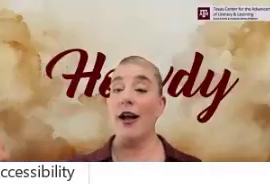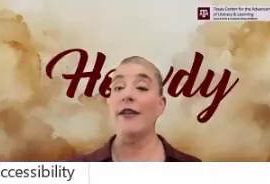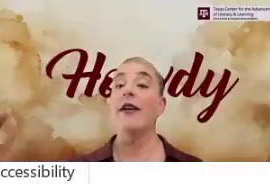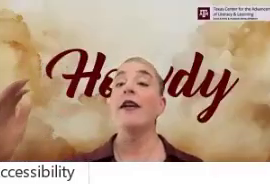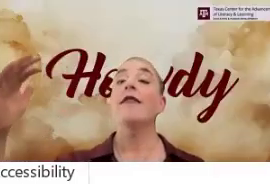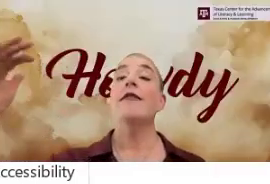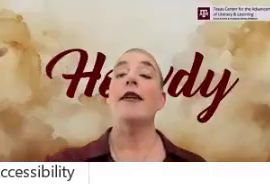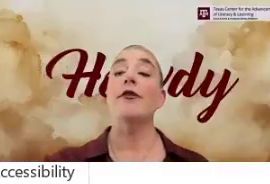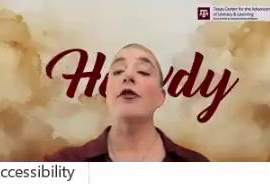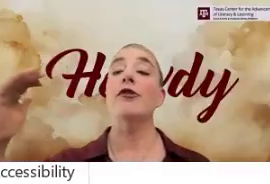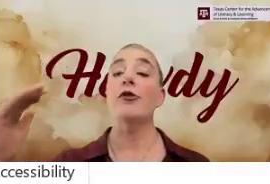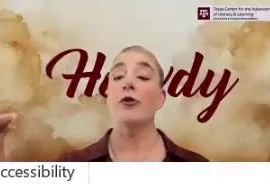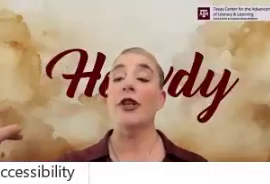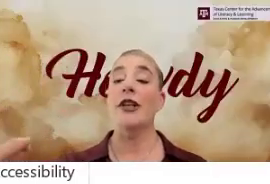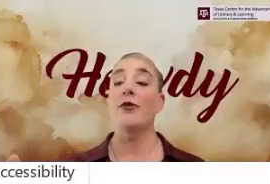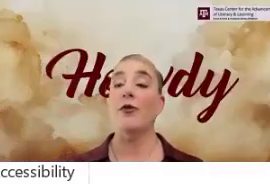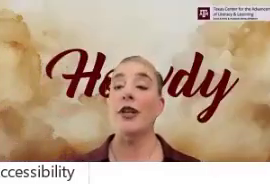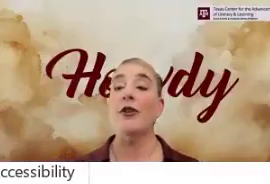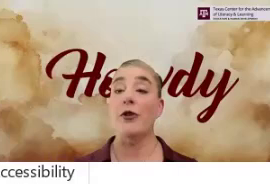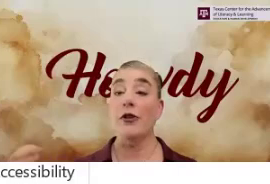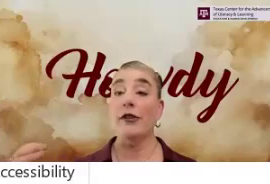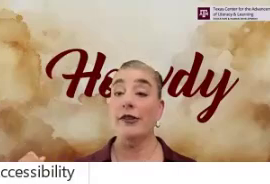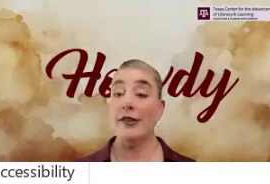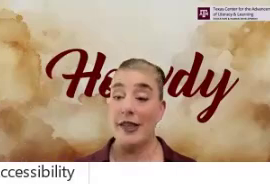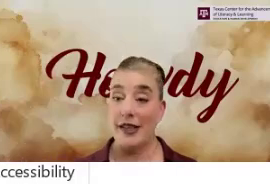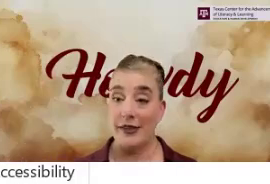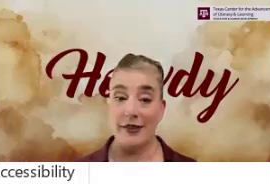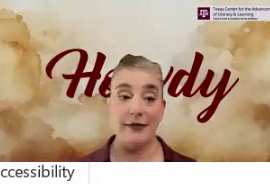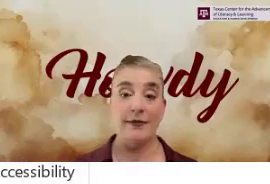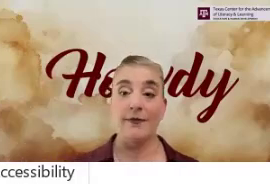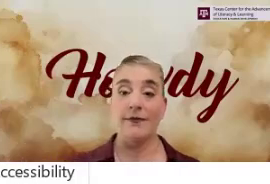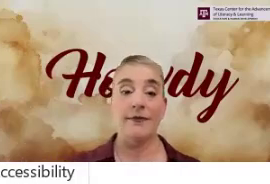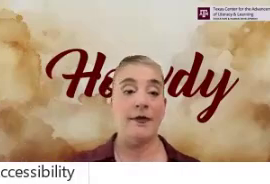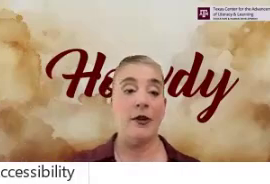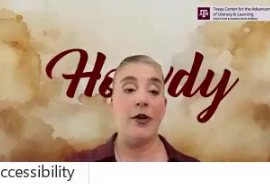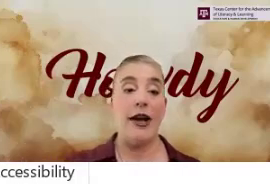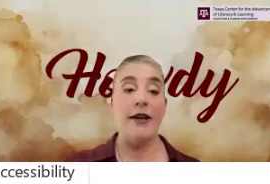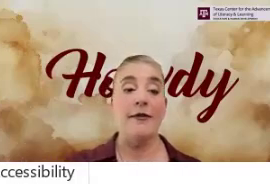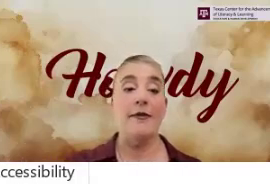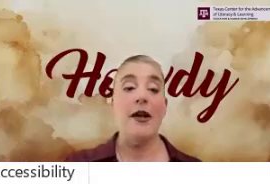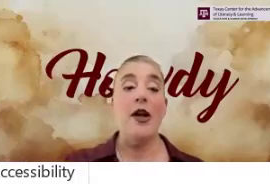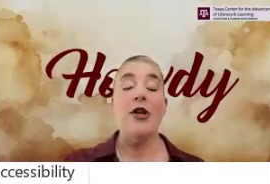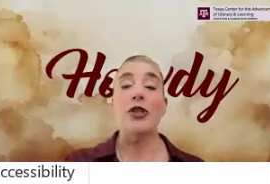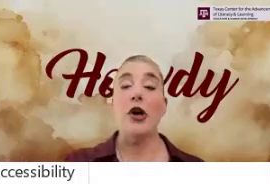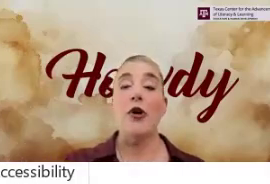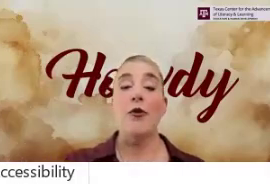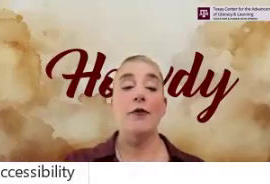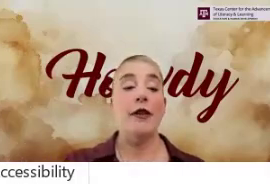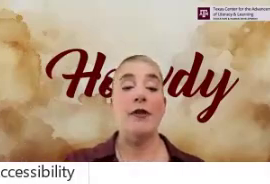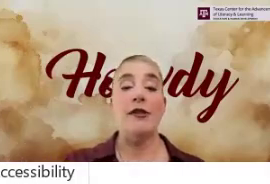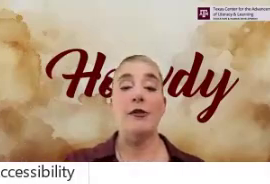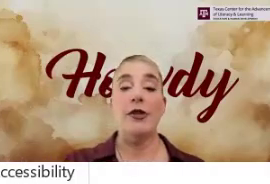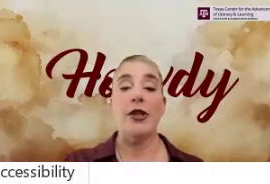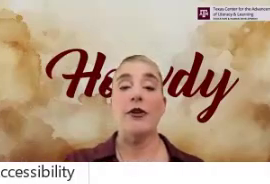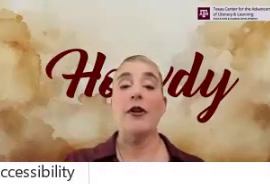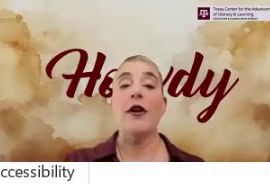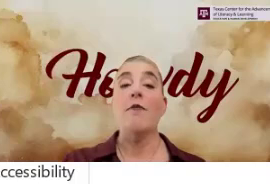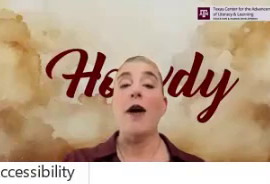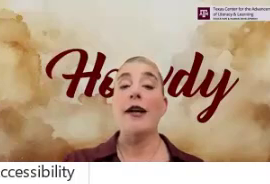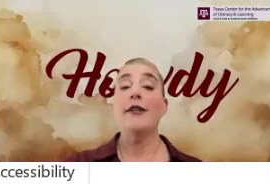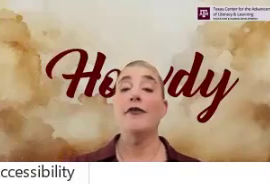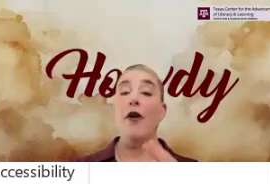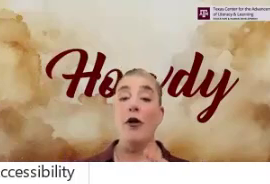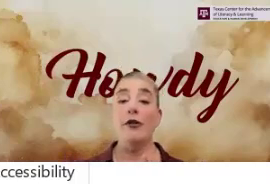your slide that the screen reader sees. Okay. So let me switch